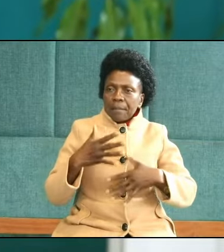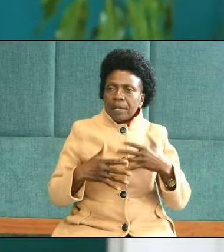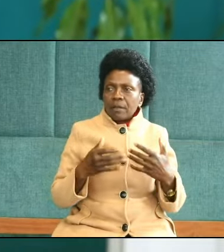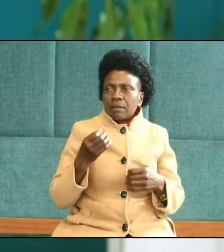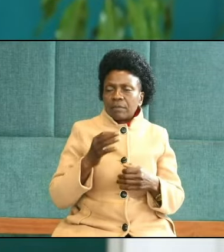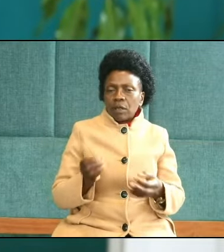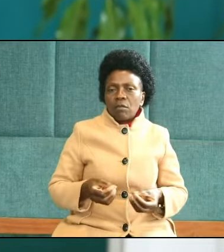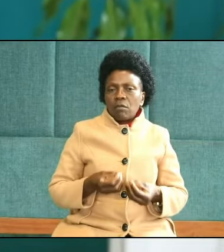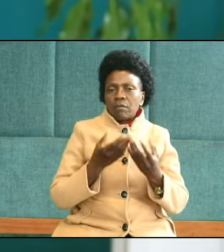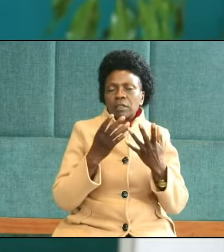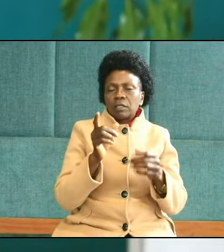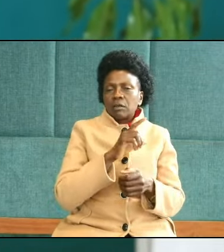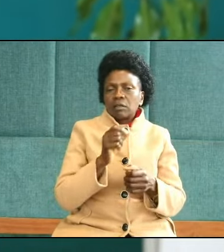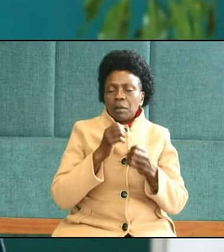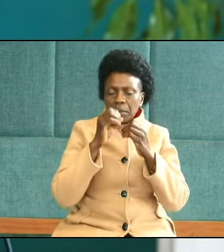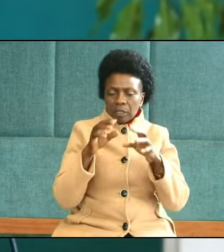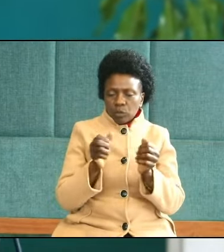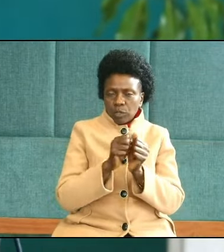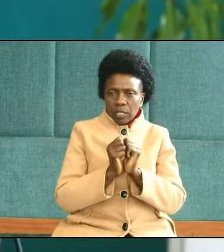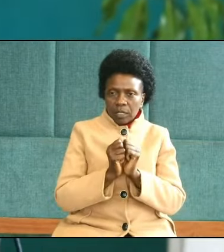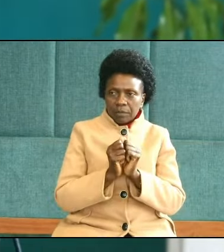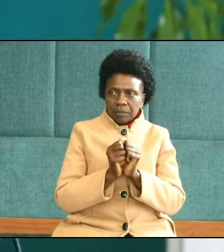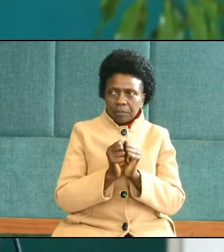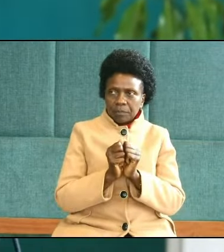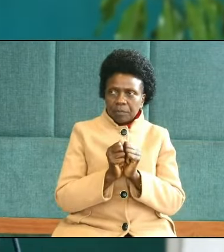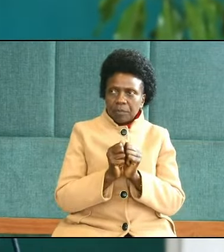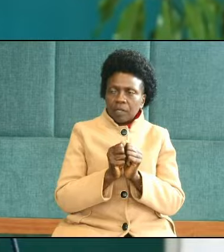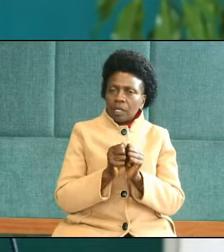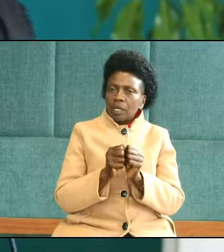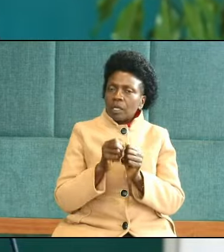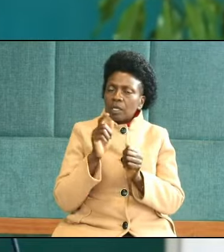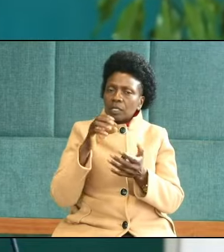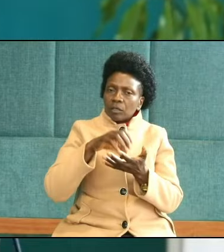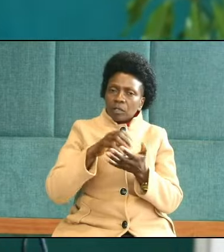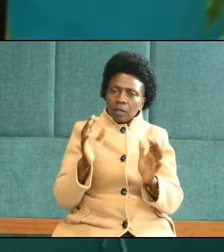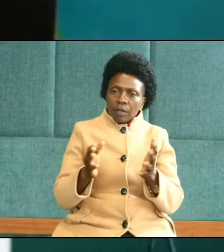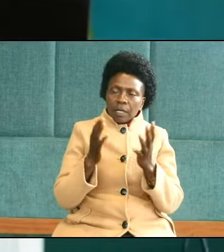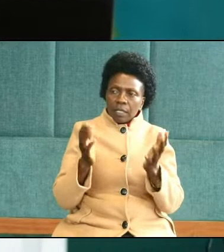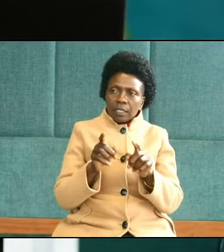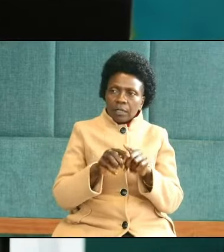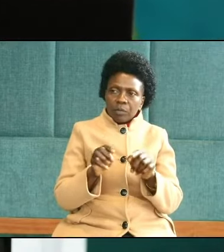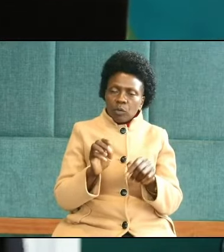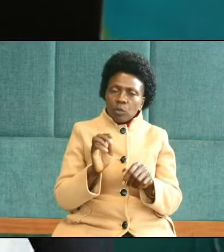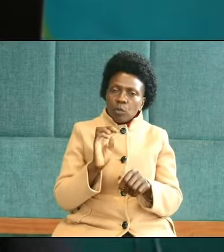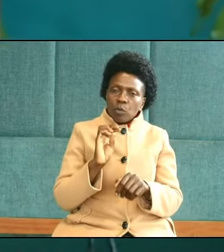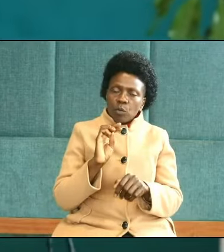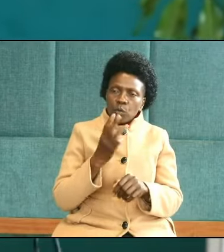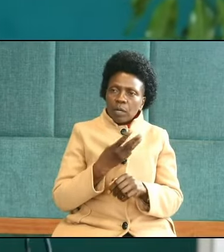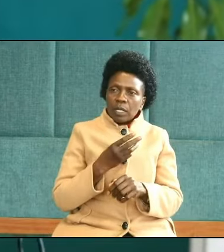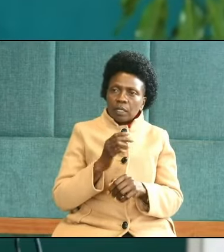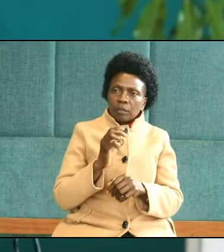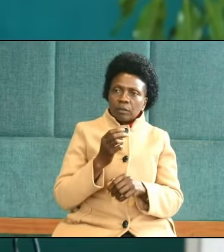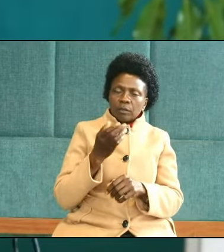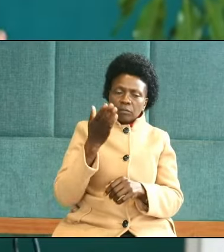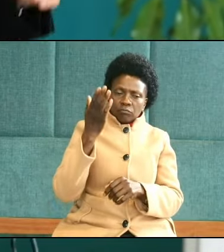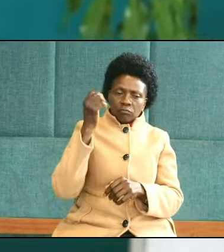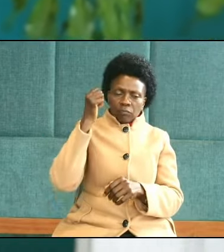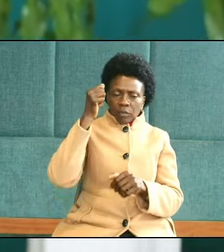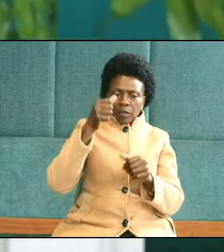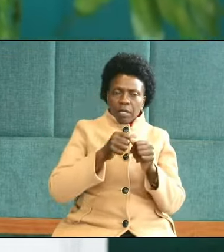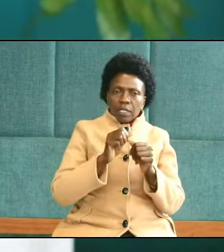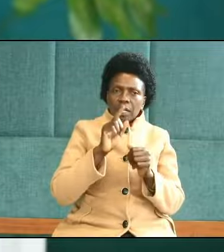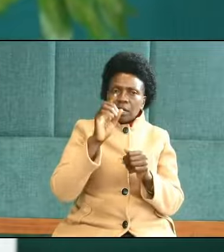the offerings that the Lord has blessed us with. And in that context, I've been encouraging you as we've been looking back 180 years.